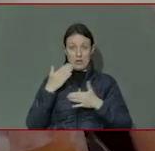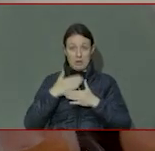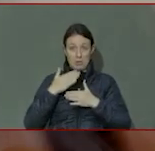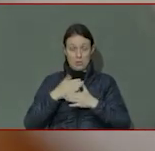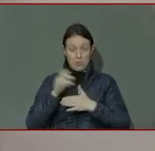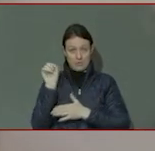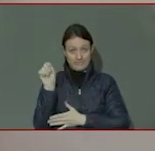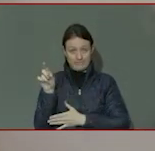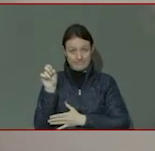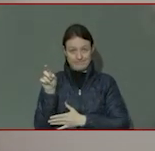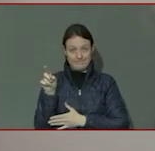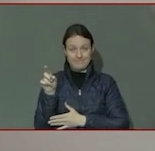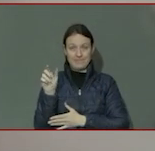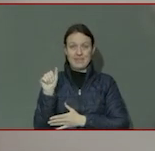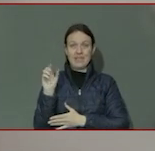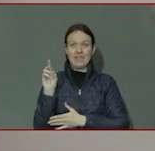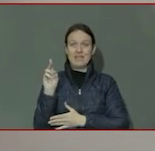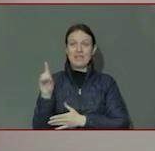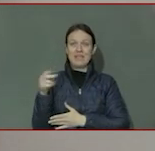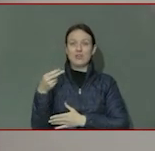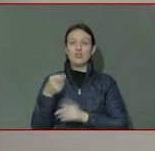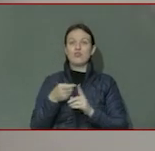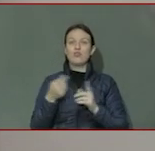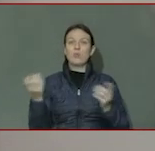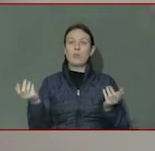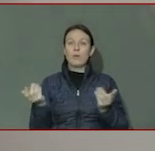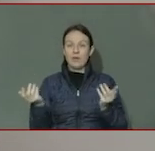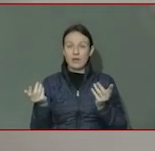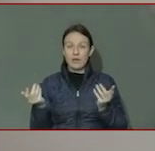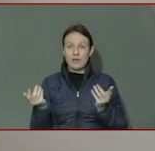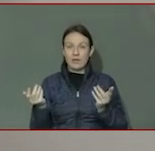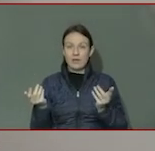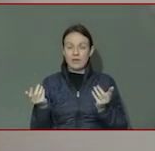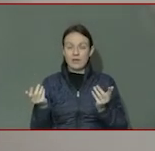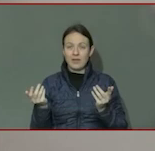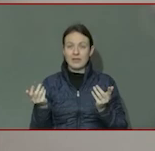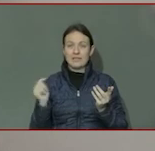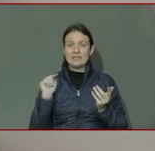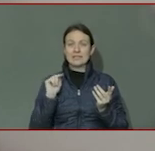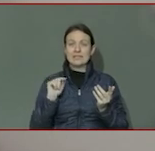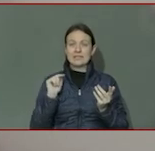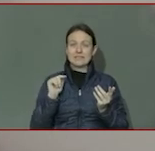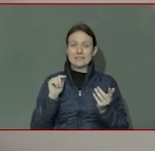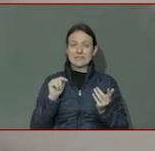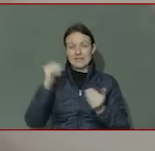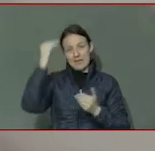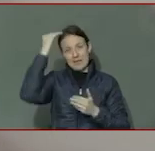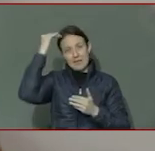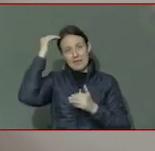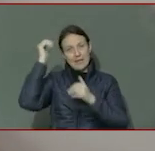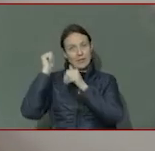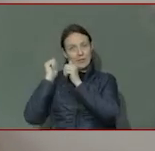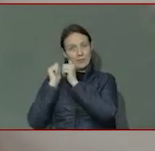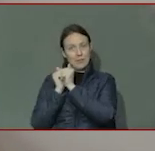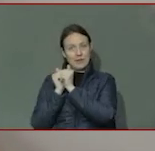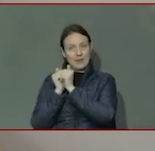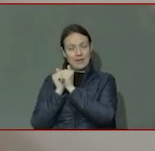does ADH come from? ADH is under the influence of the structure in the brain called the